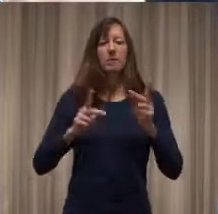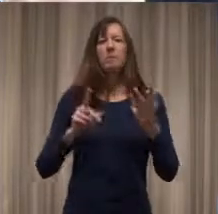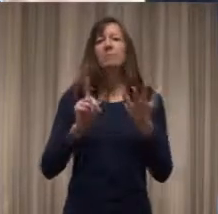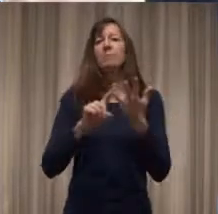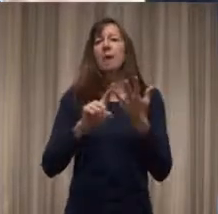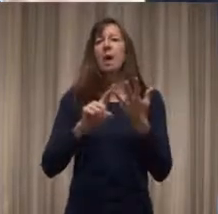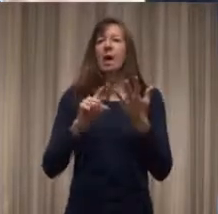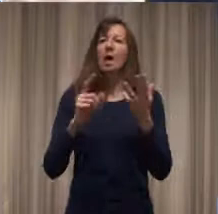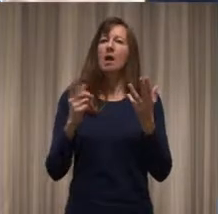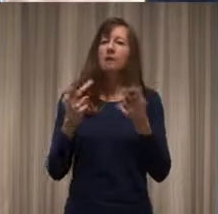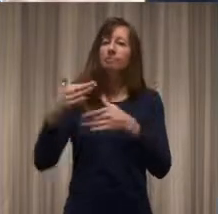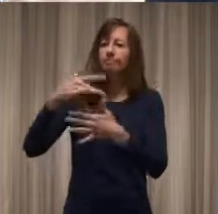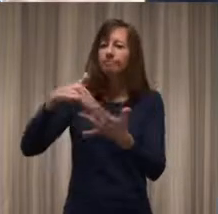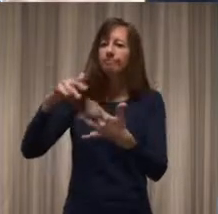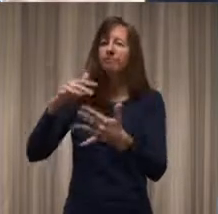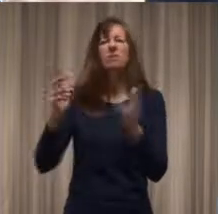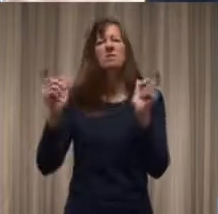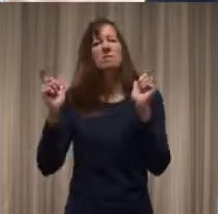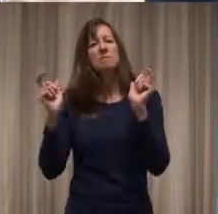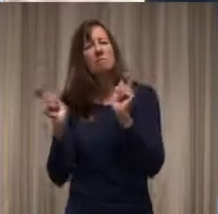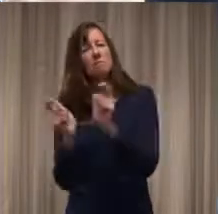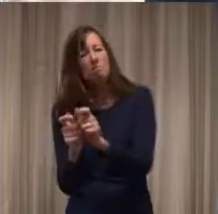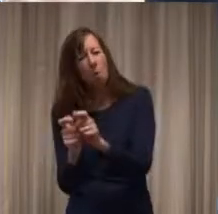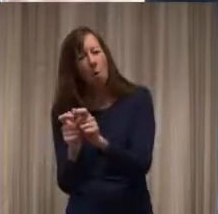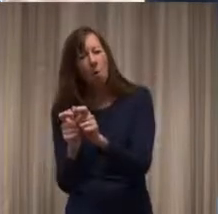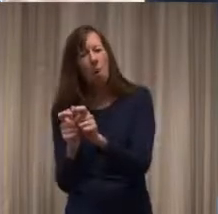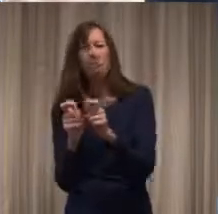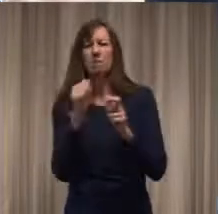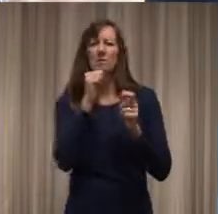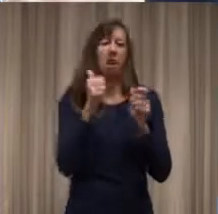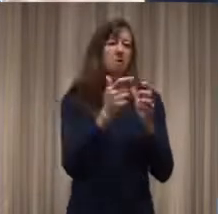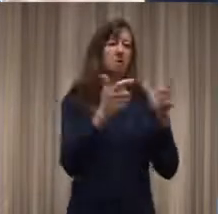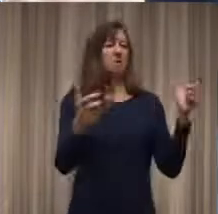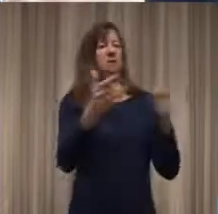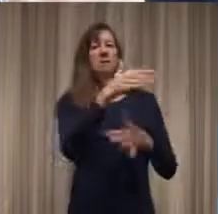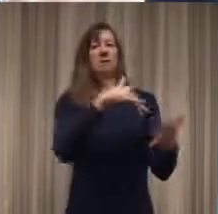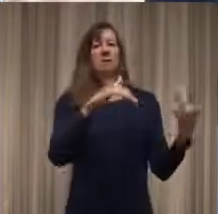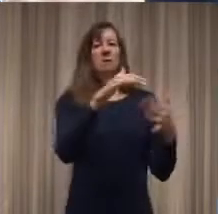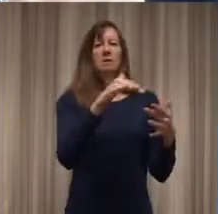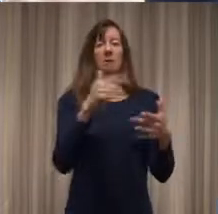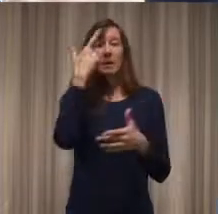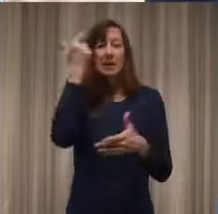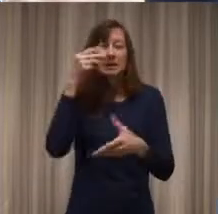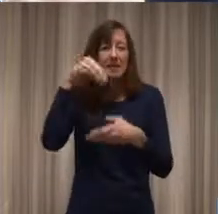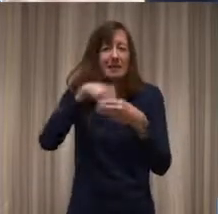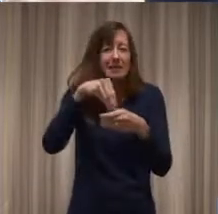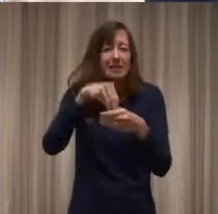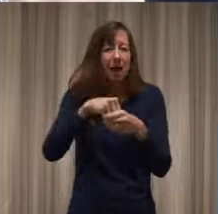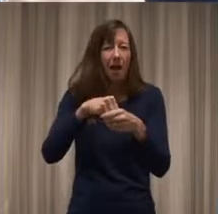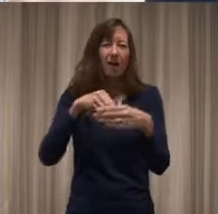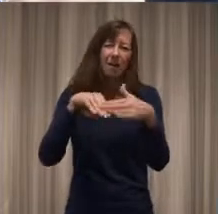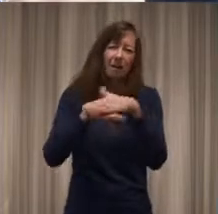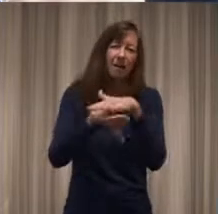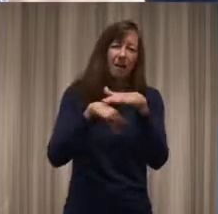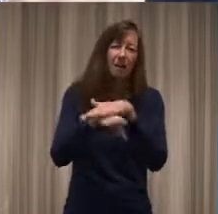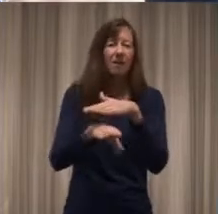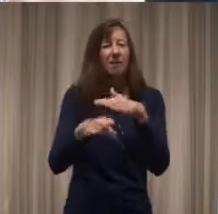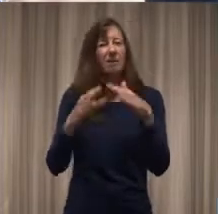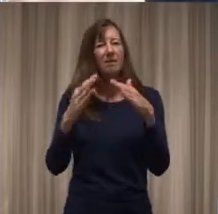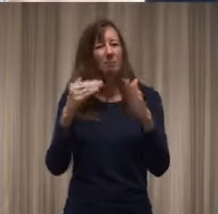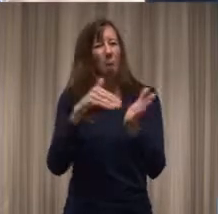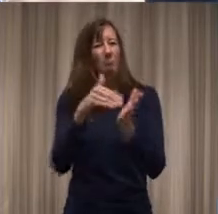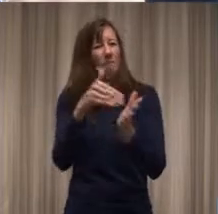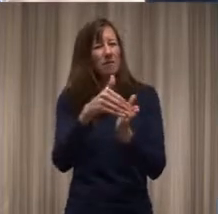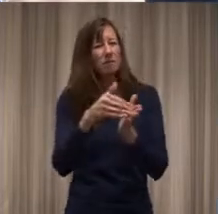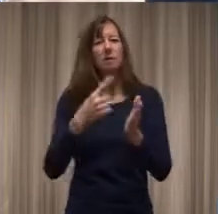especially indoors, given the weather. We have said this before, but we now know that is the greatest